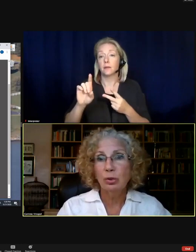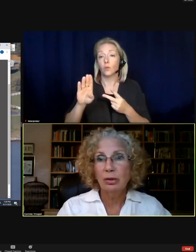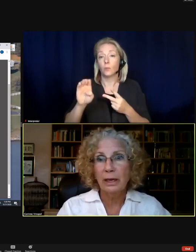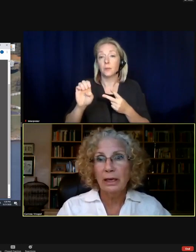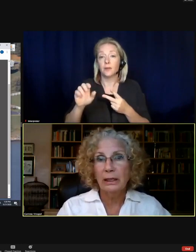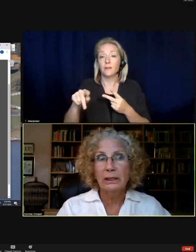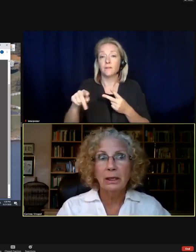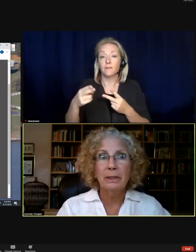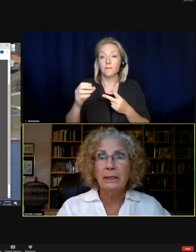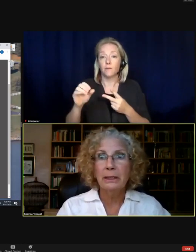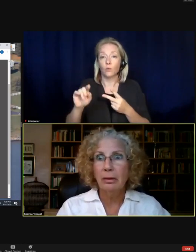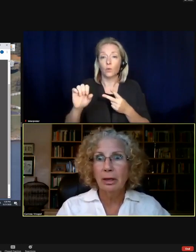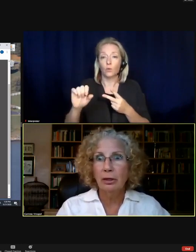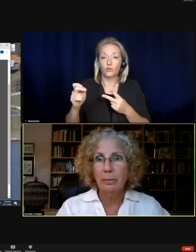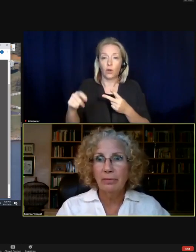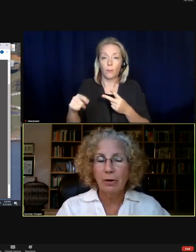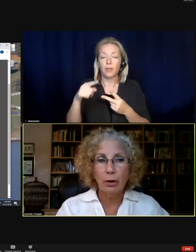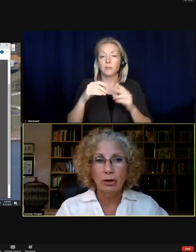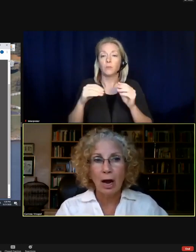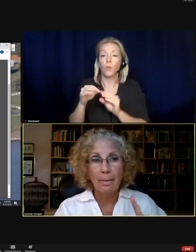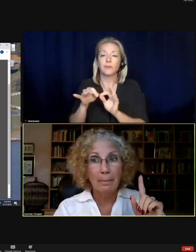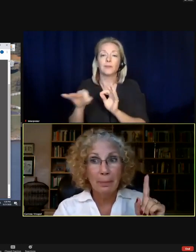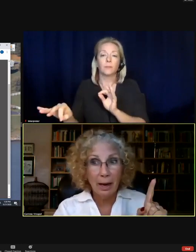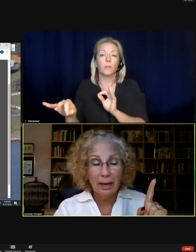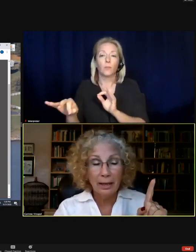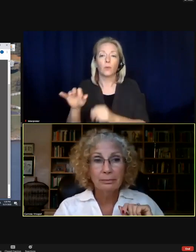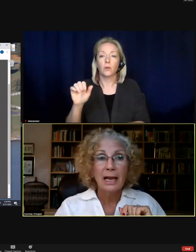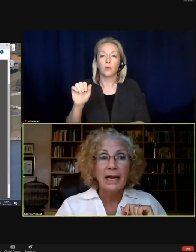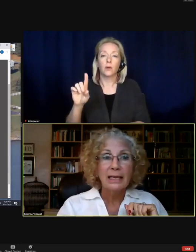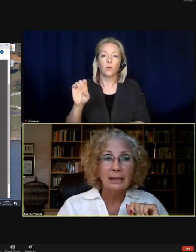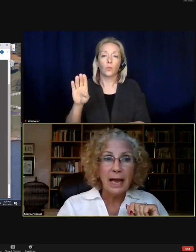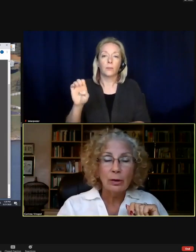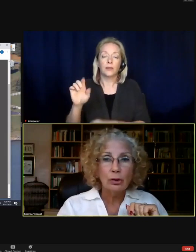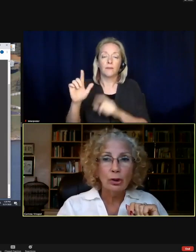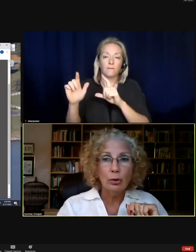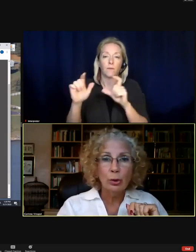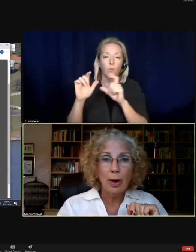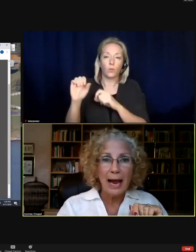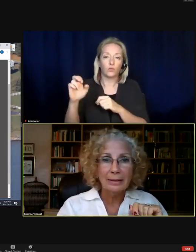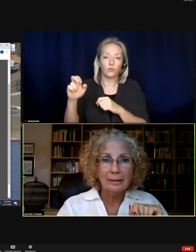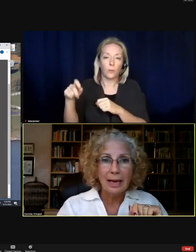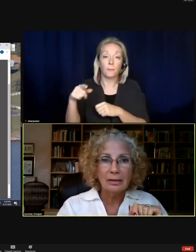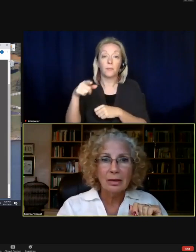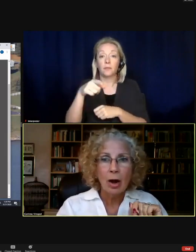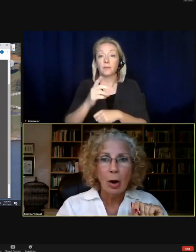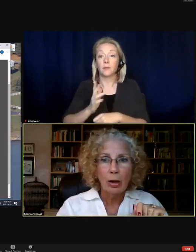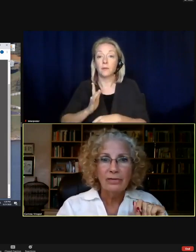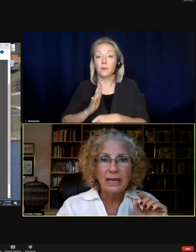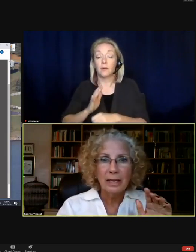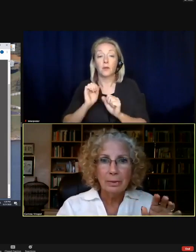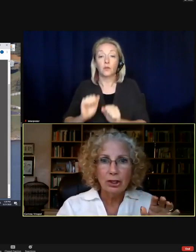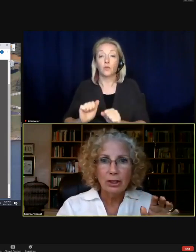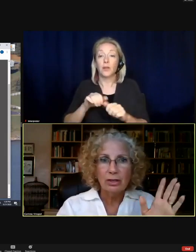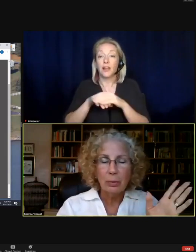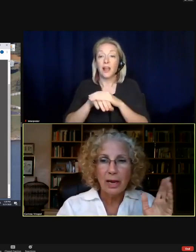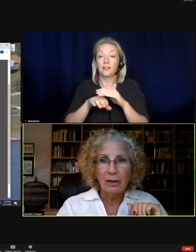people, this is sort of like a dummied down Adobe Photoshop, but it allows you to access all of